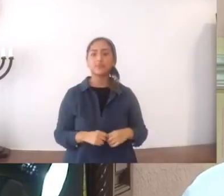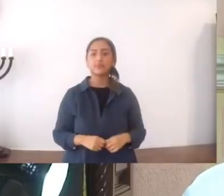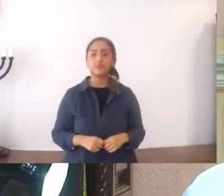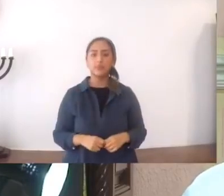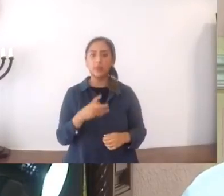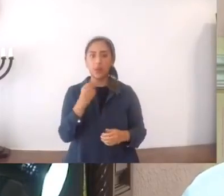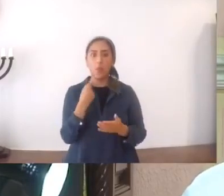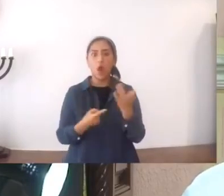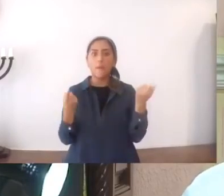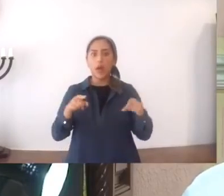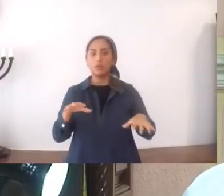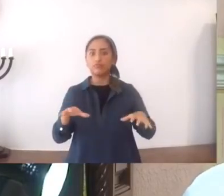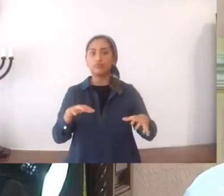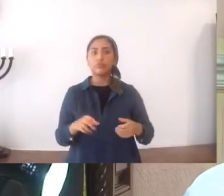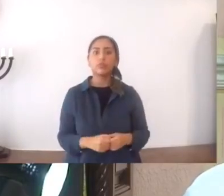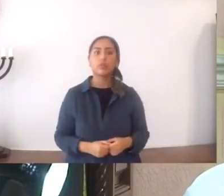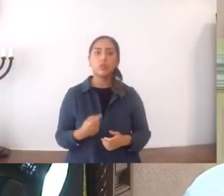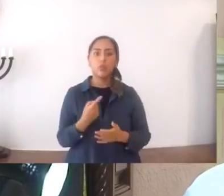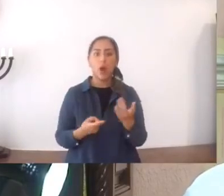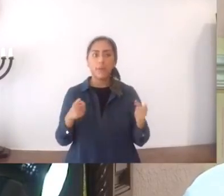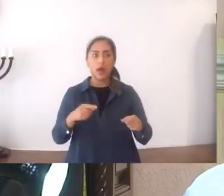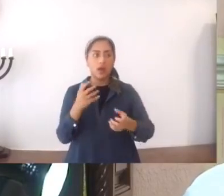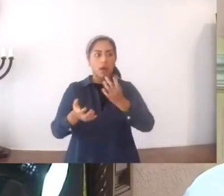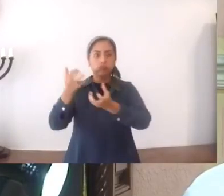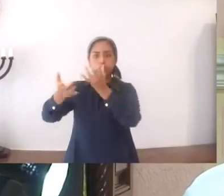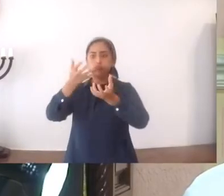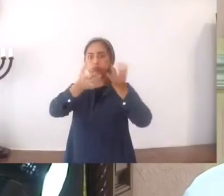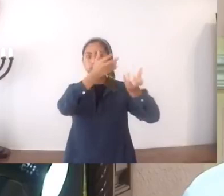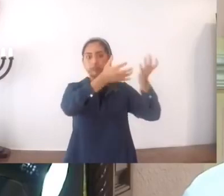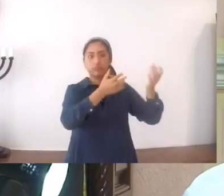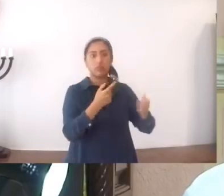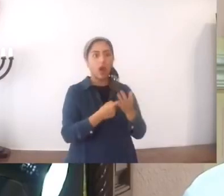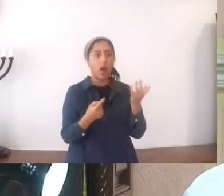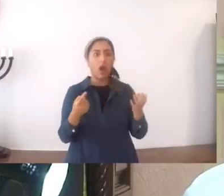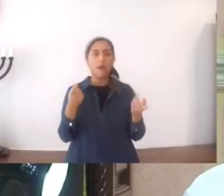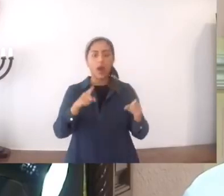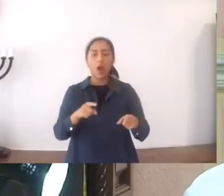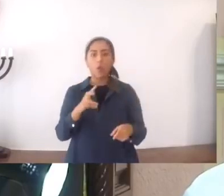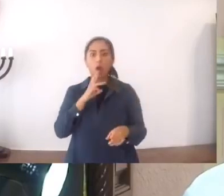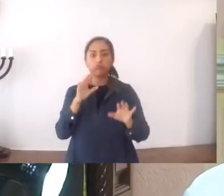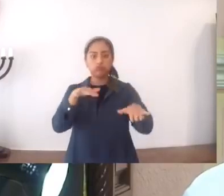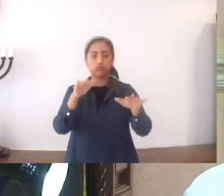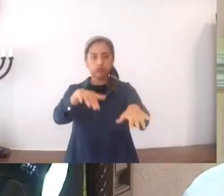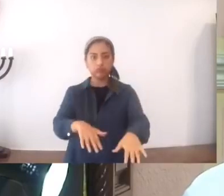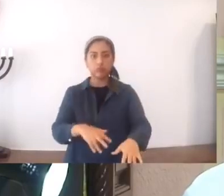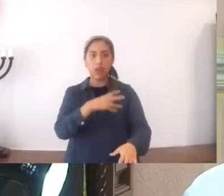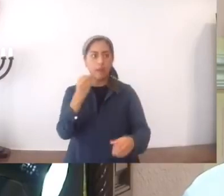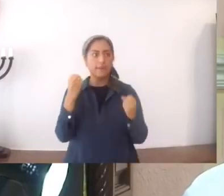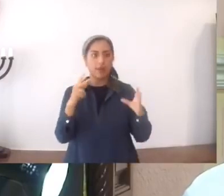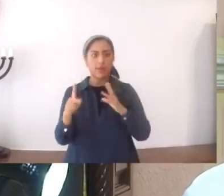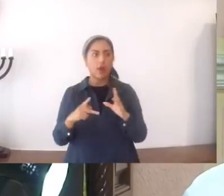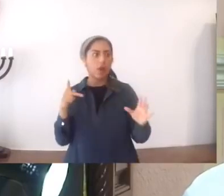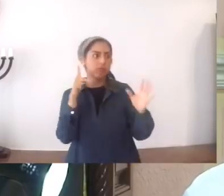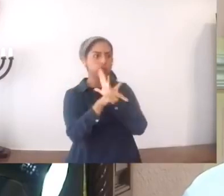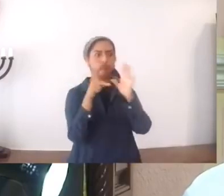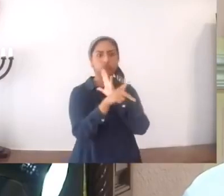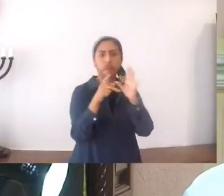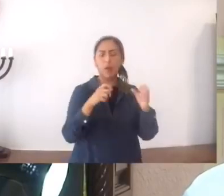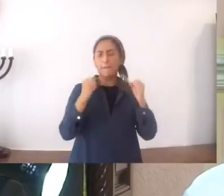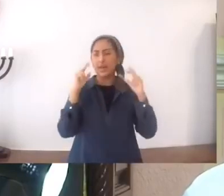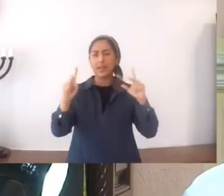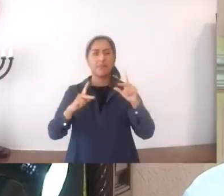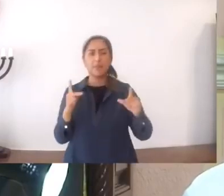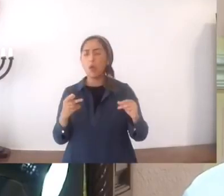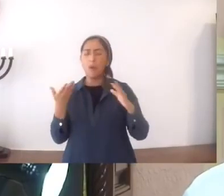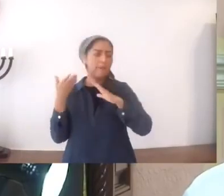say, well, Roy, nothing has ¿Y happened. los terremotos? What about the ¿Y earthquakes? los incendios? What about the ¿Y las wildfires? inundaciones? What about the ¿Y la violencia? rain?